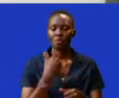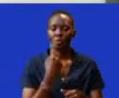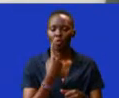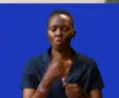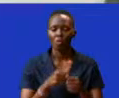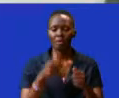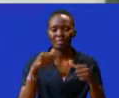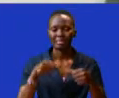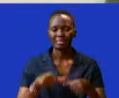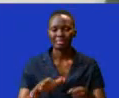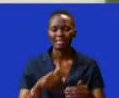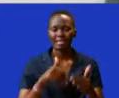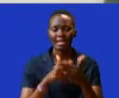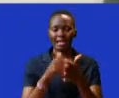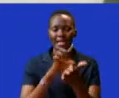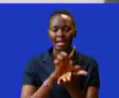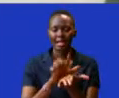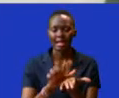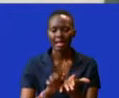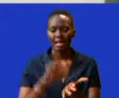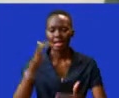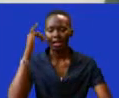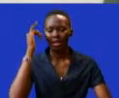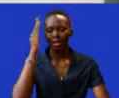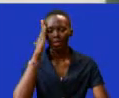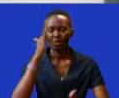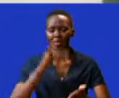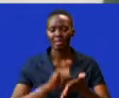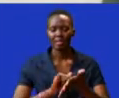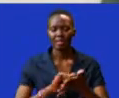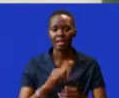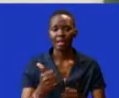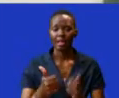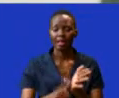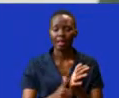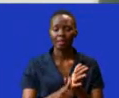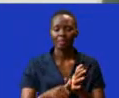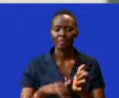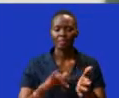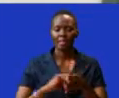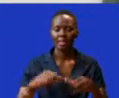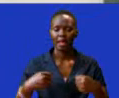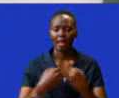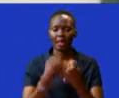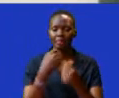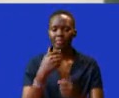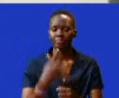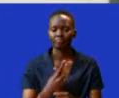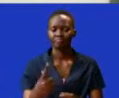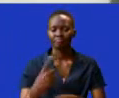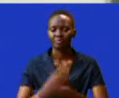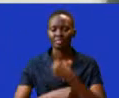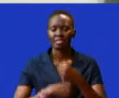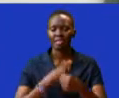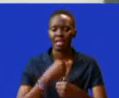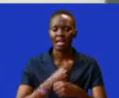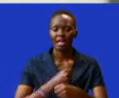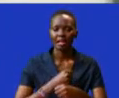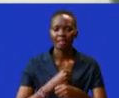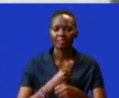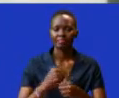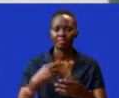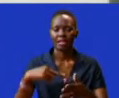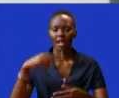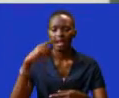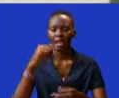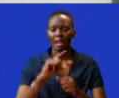that another disaster that happens every so many years is the rising